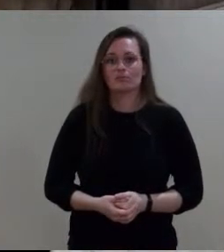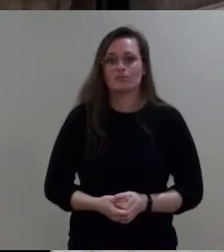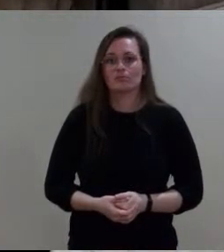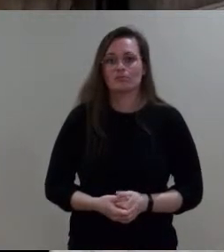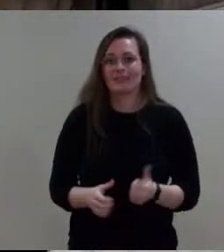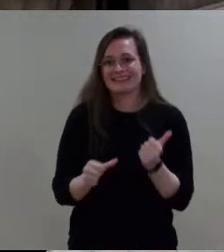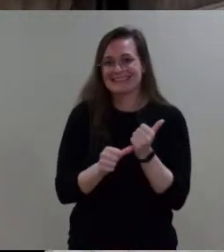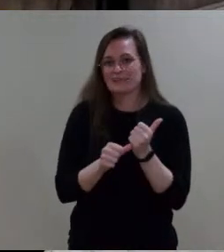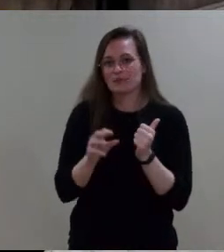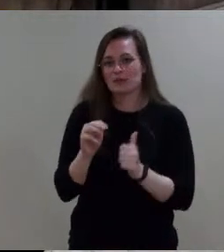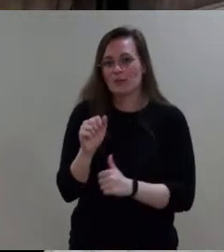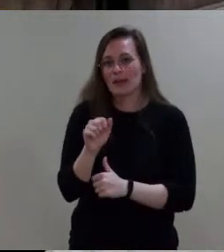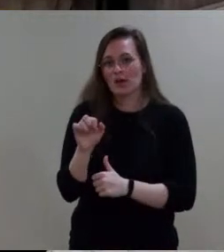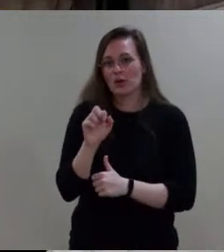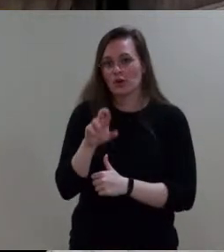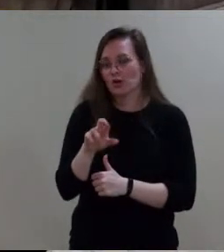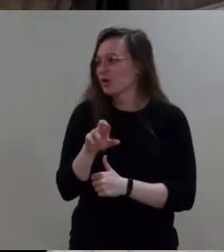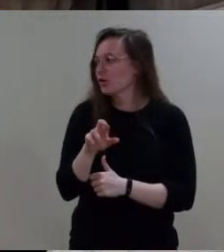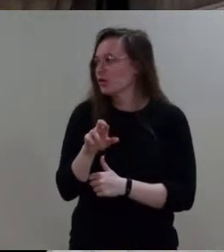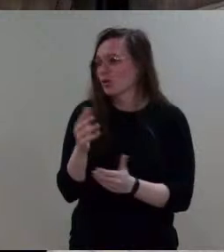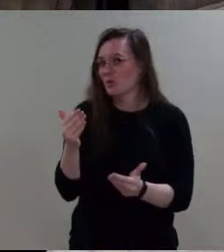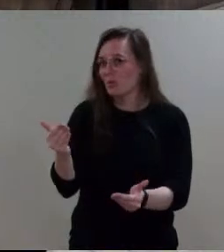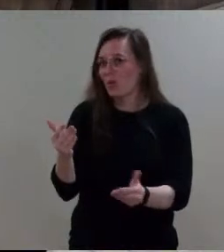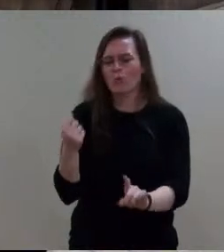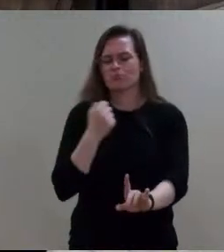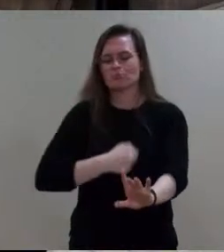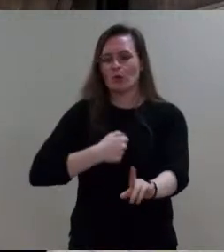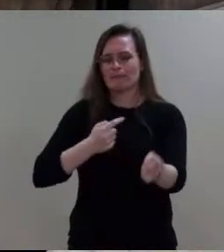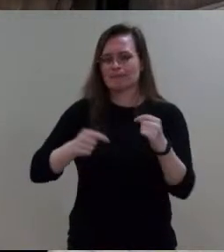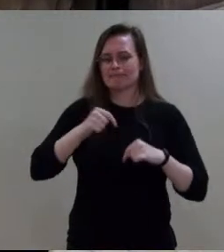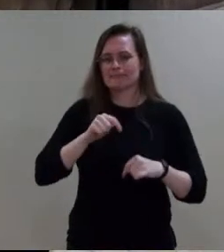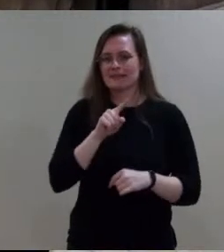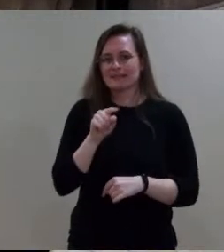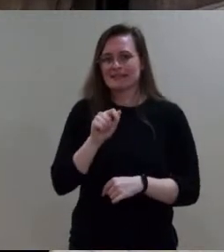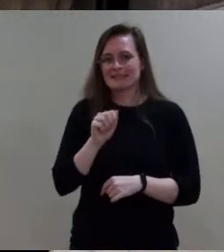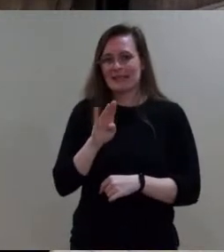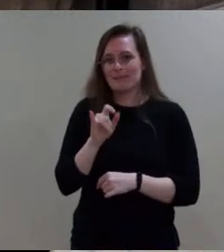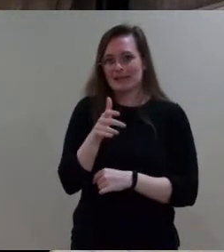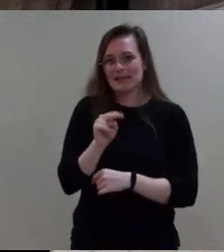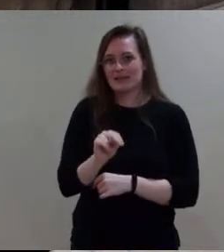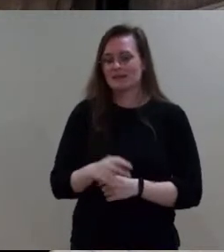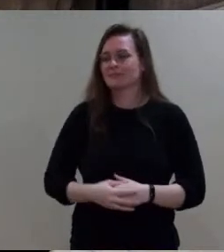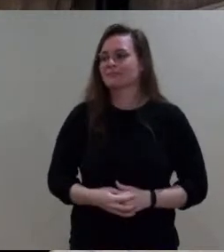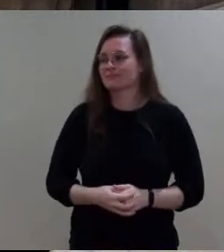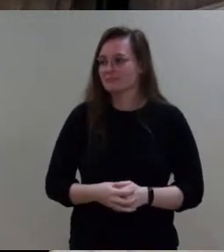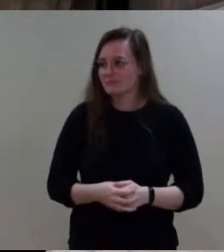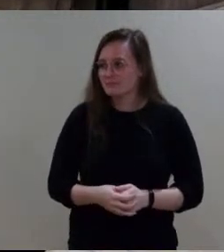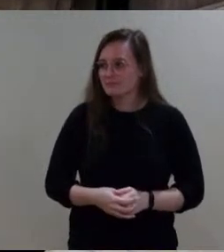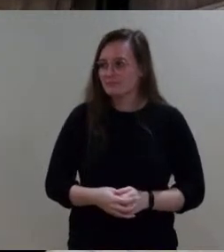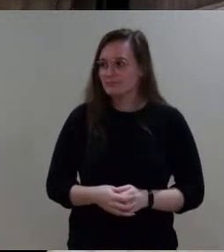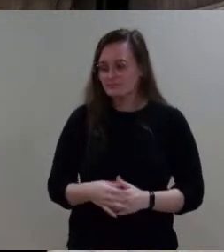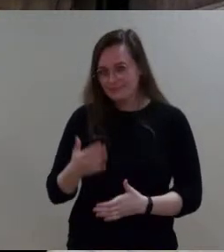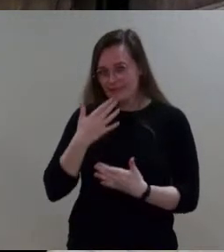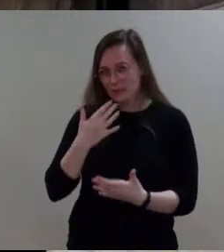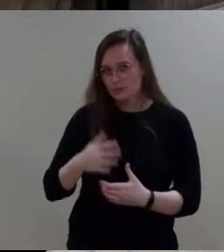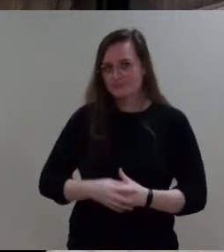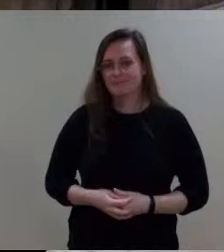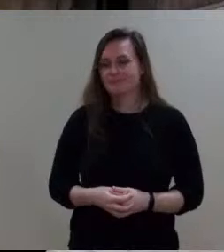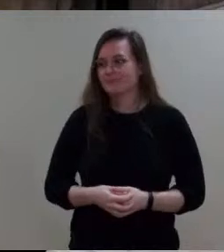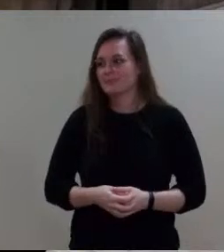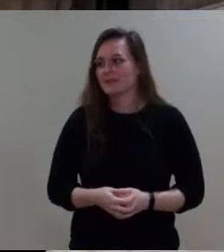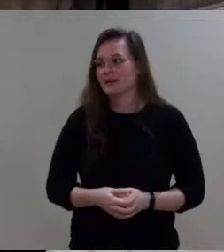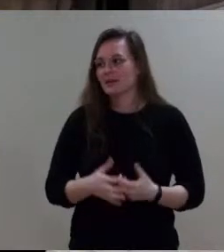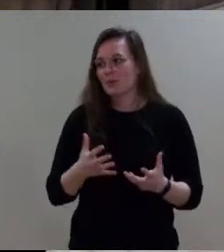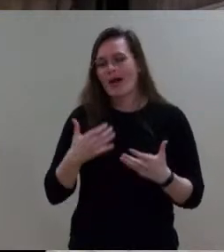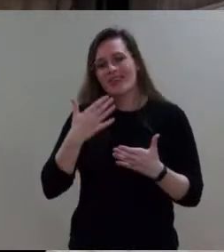Deputy Mayor, go ahead. Oh, sorry, no, you're not. Councillor Zabian, sorry. Thanks, Mayor Snow. I want to thank CEO and